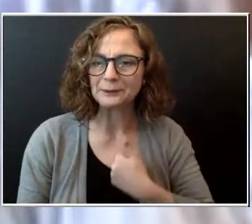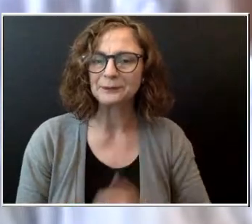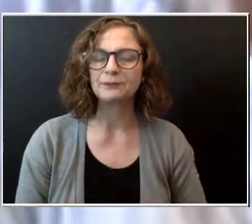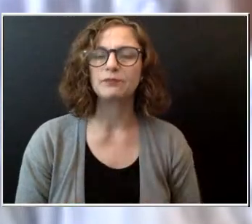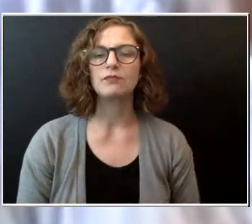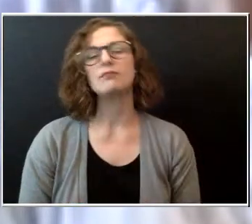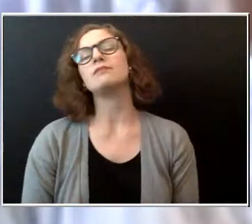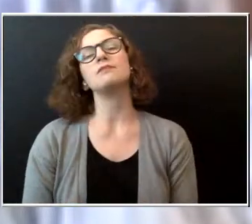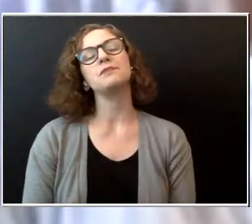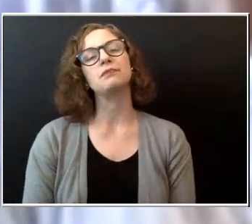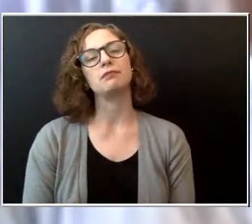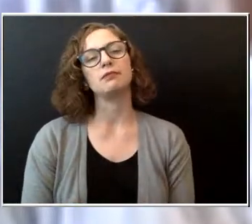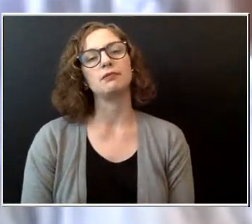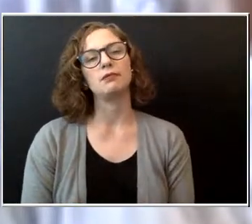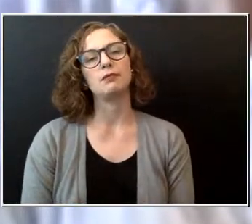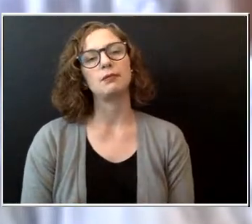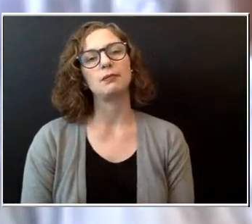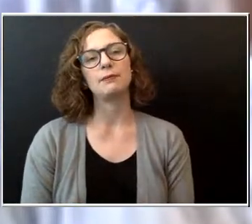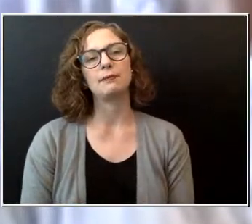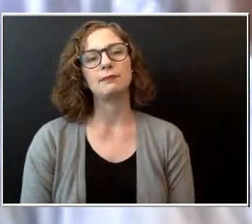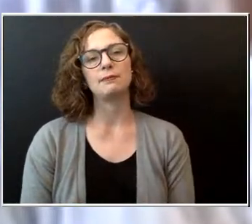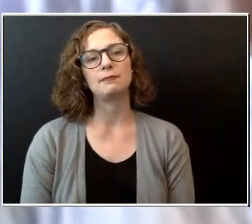And